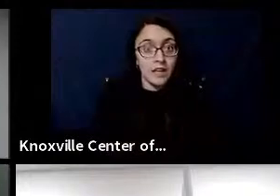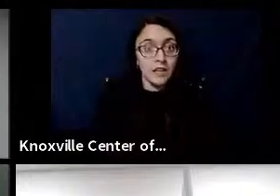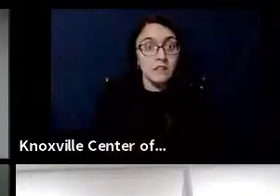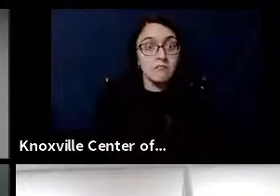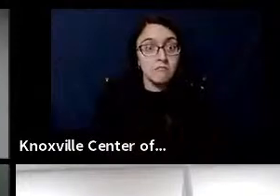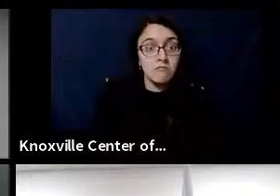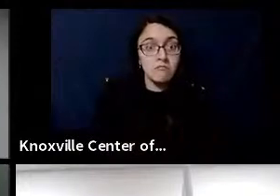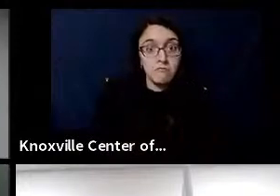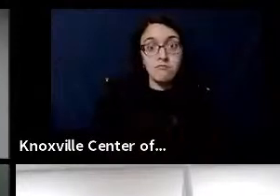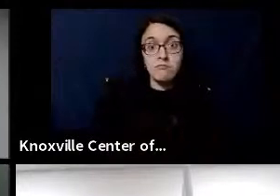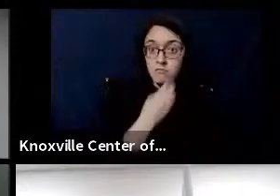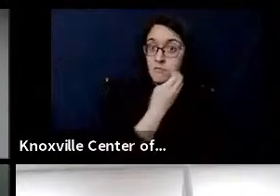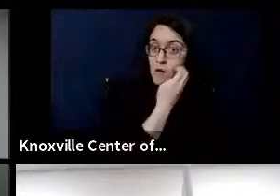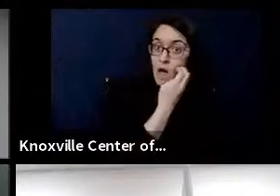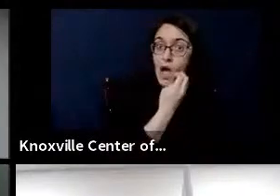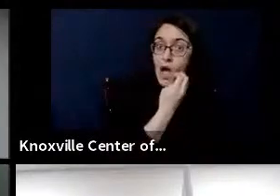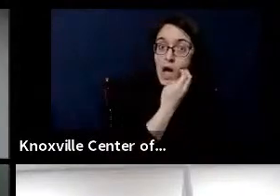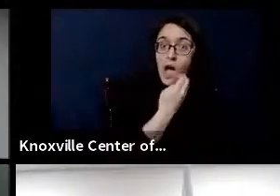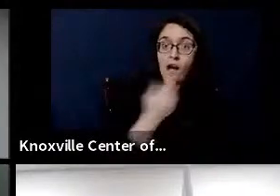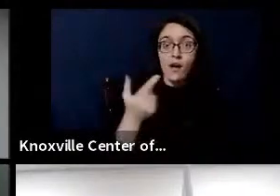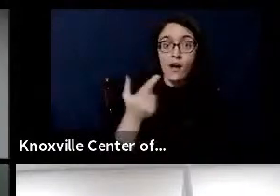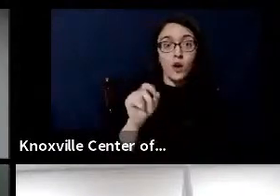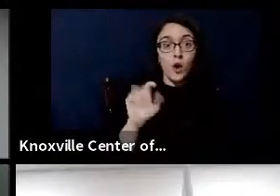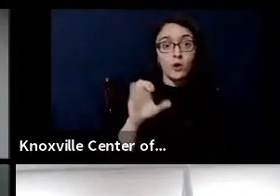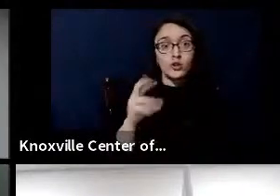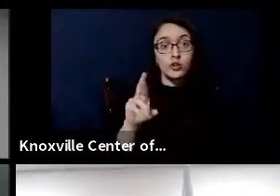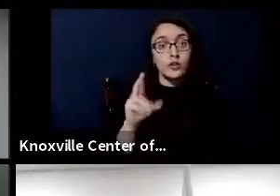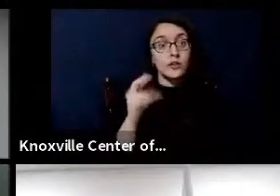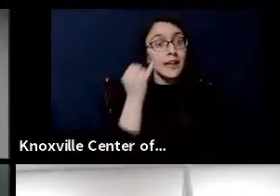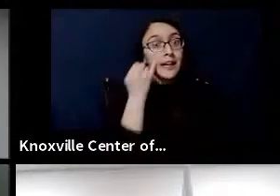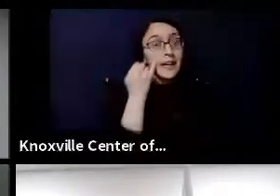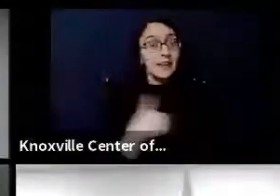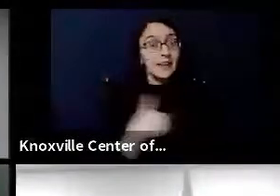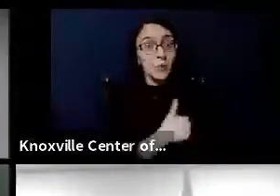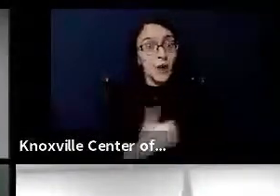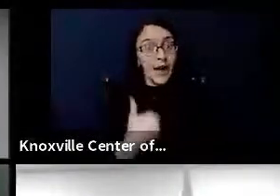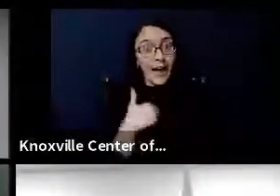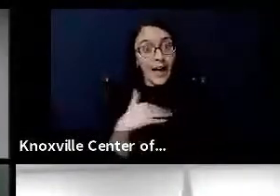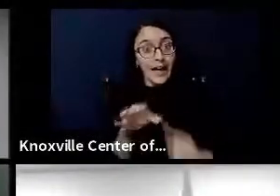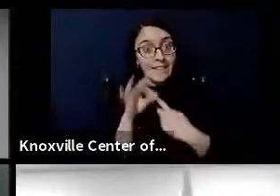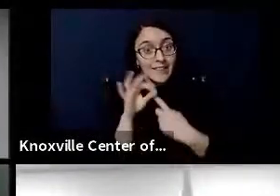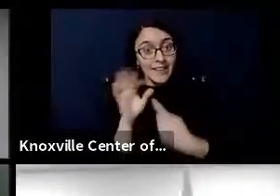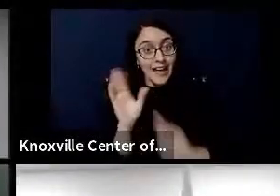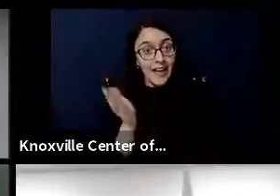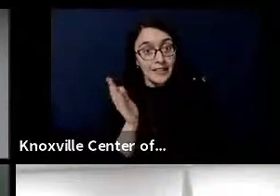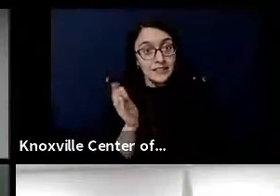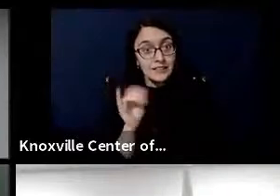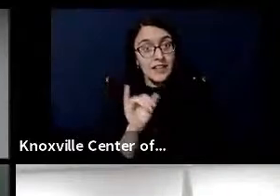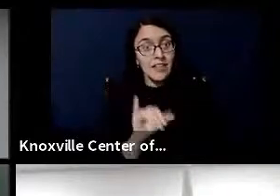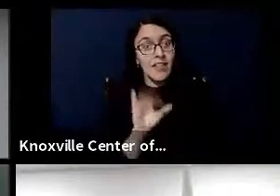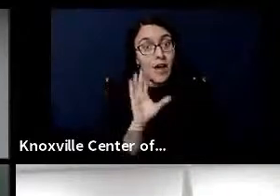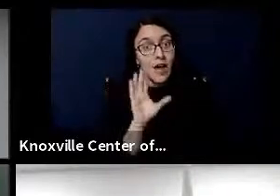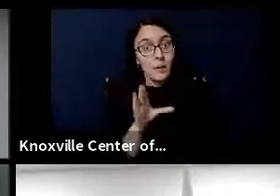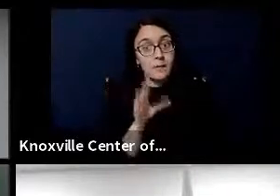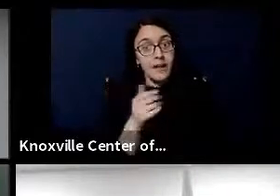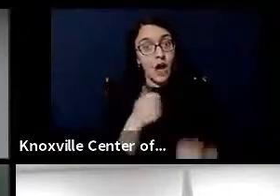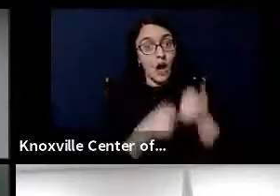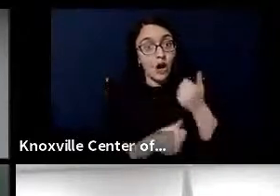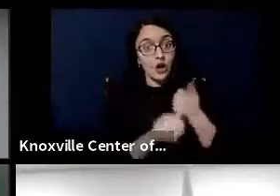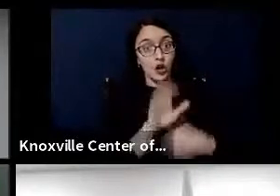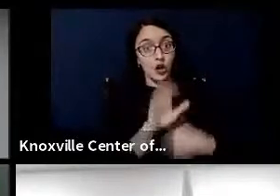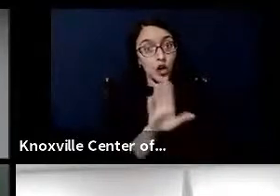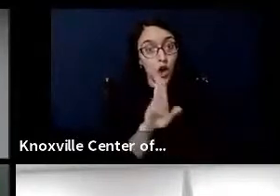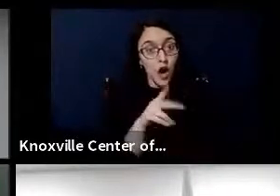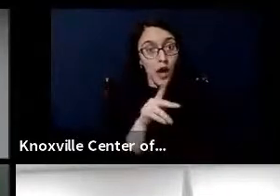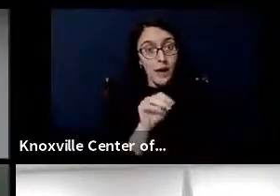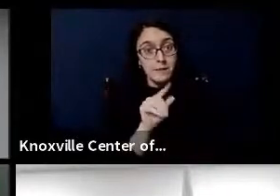Appreciate that. And if we do have guests that would be, more or less under your update, Dr. Shumi,